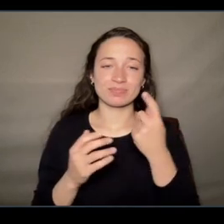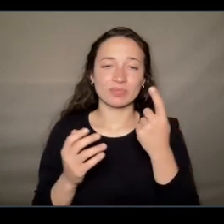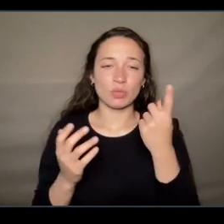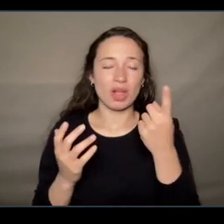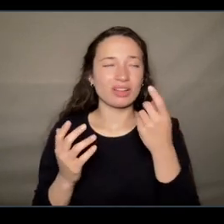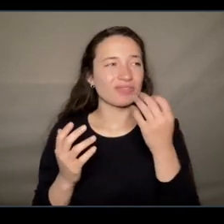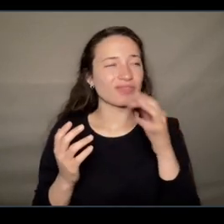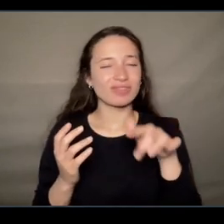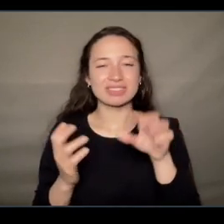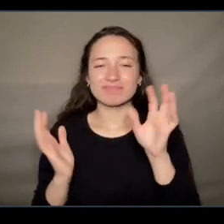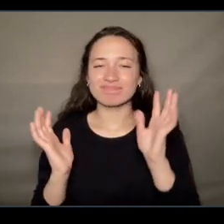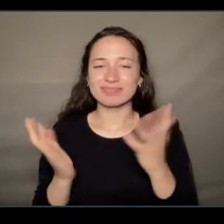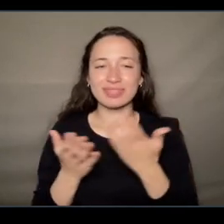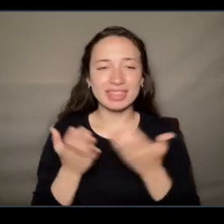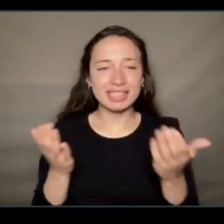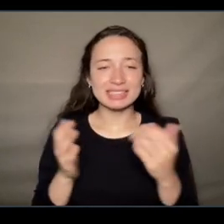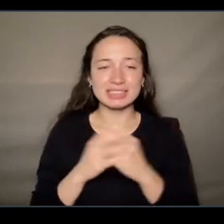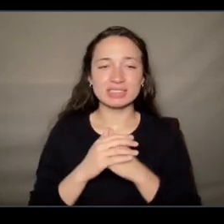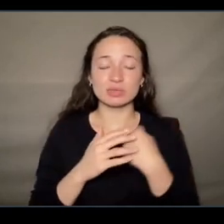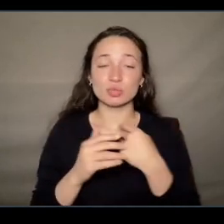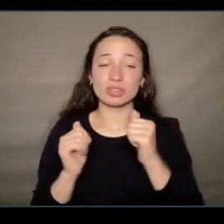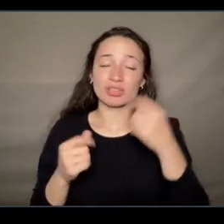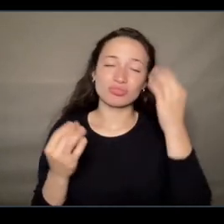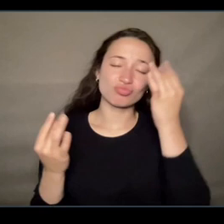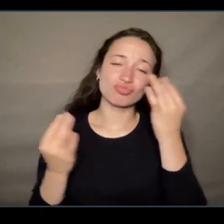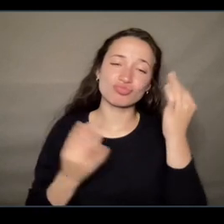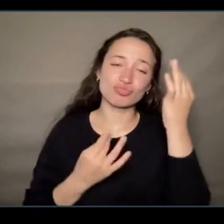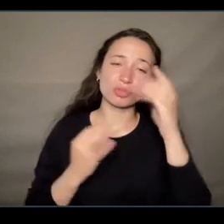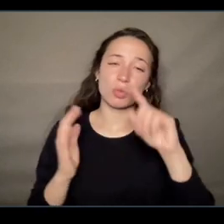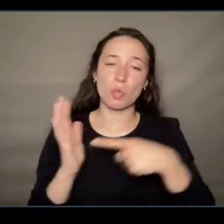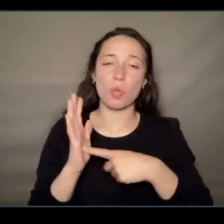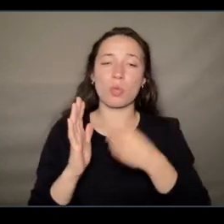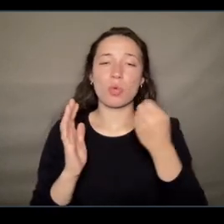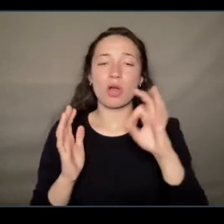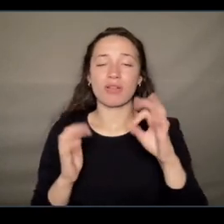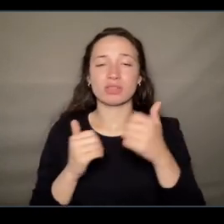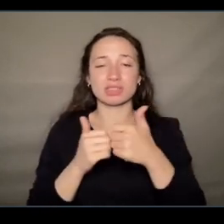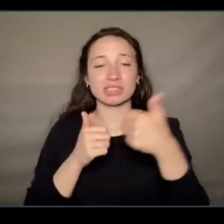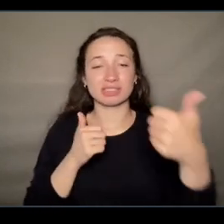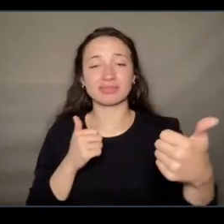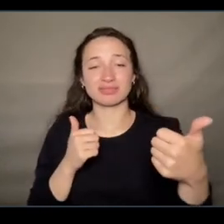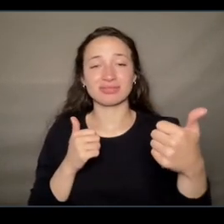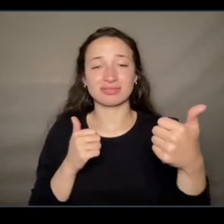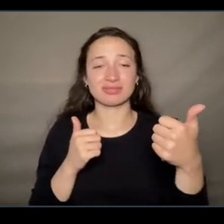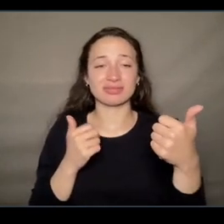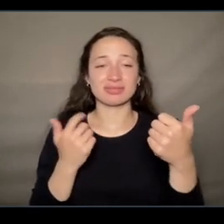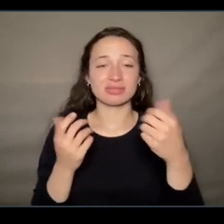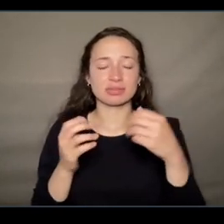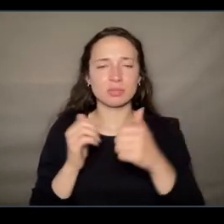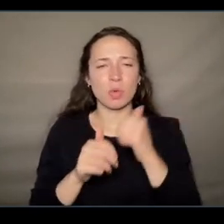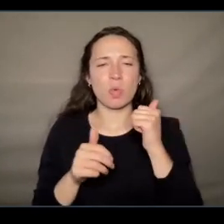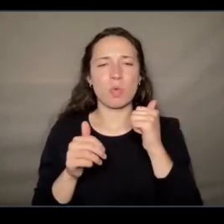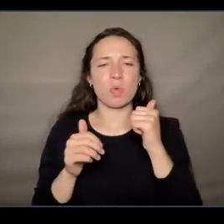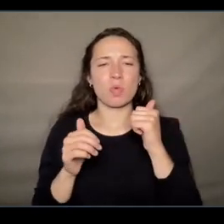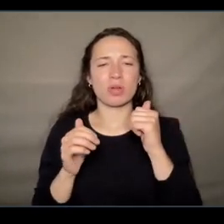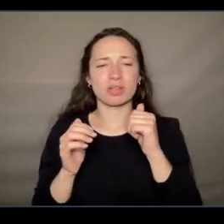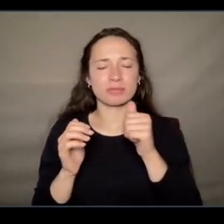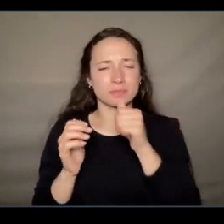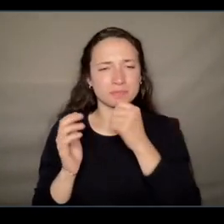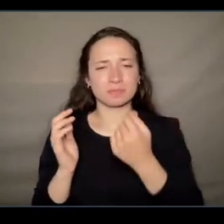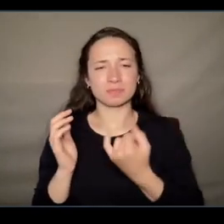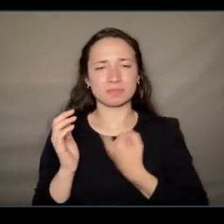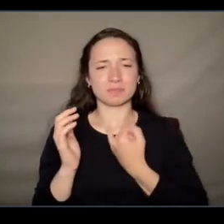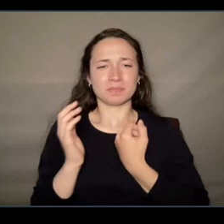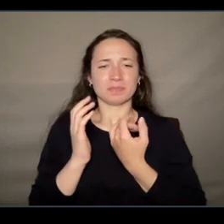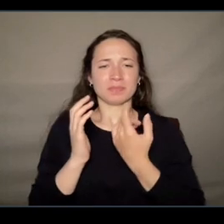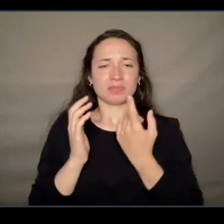it's one of those, again, things we could ponder, the role of distance in the most